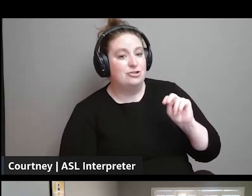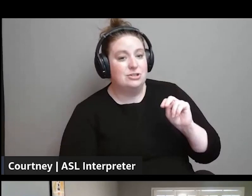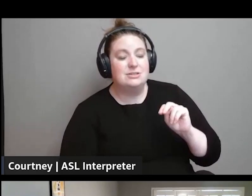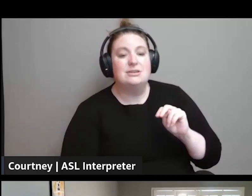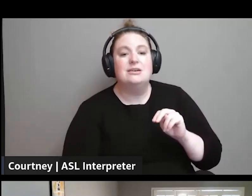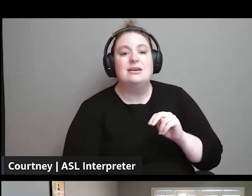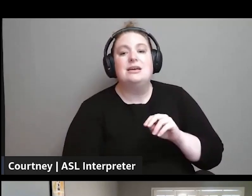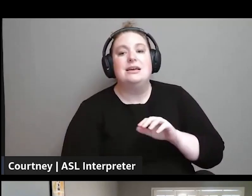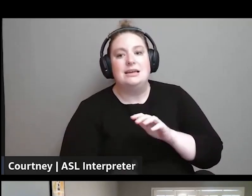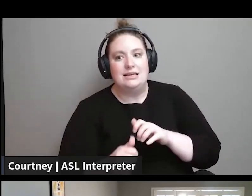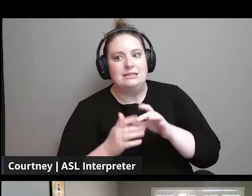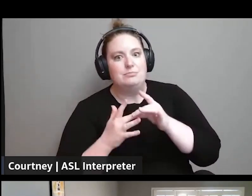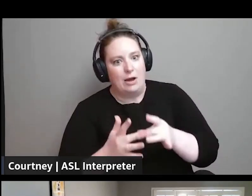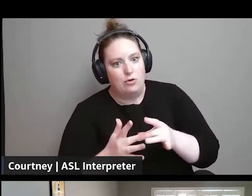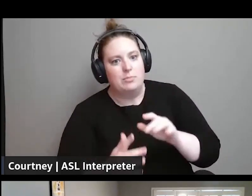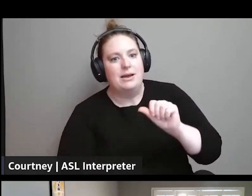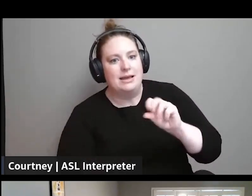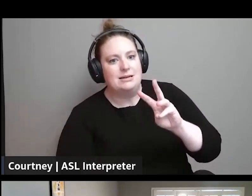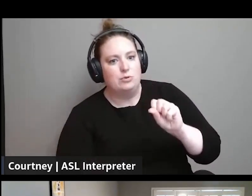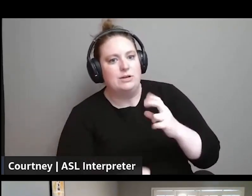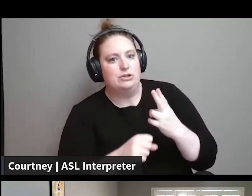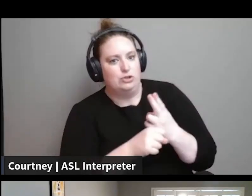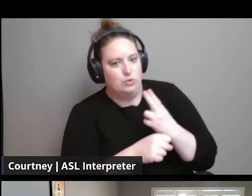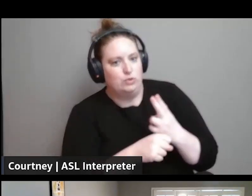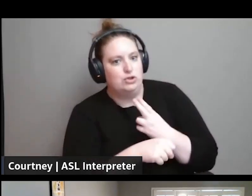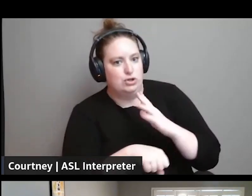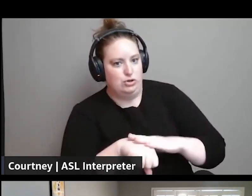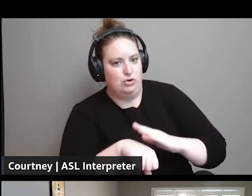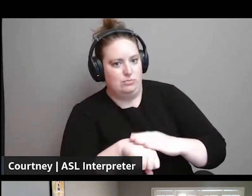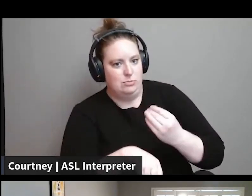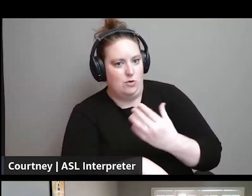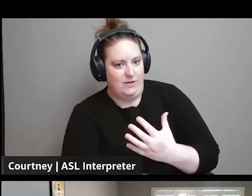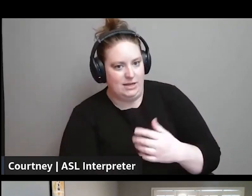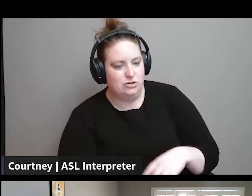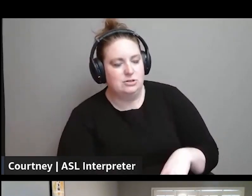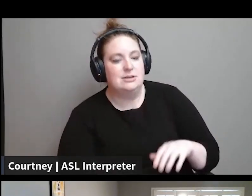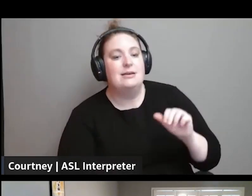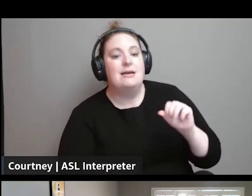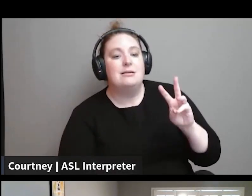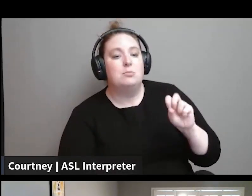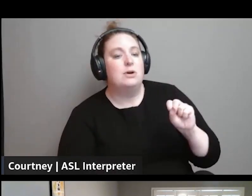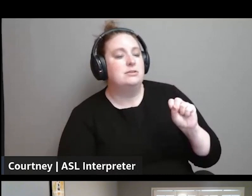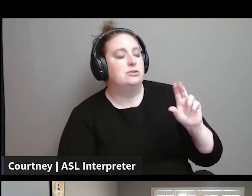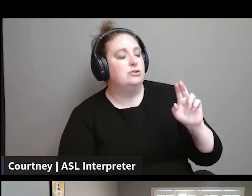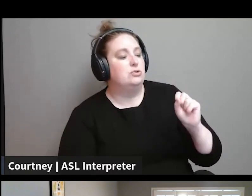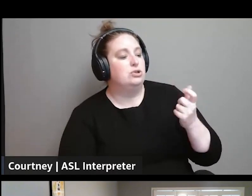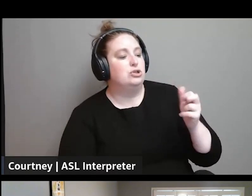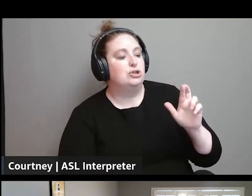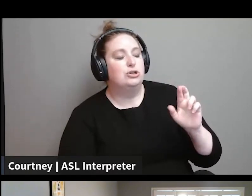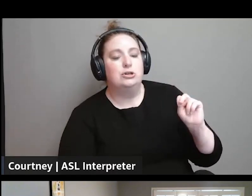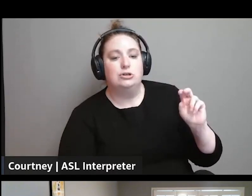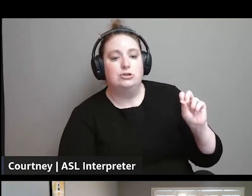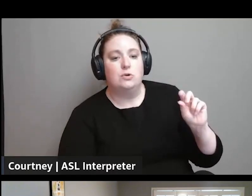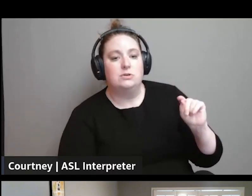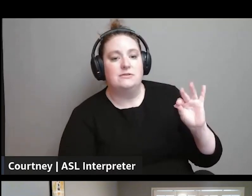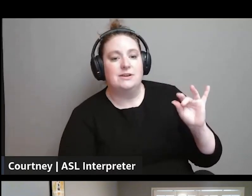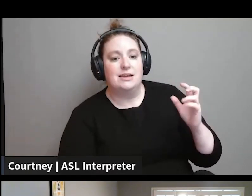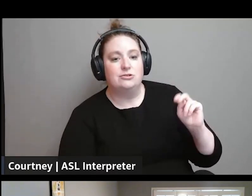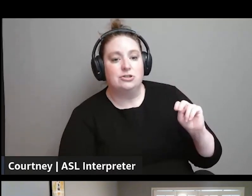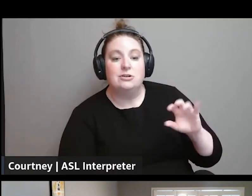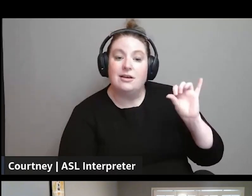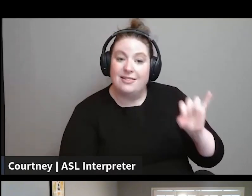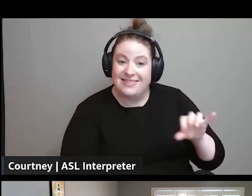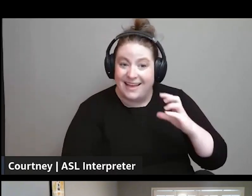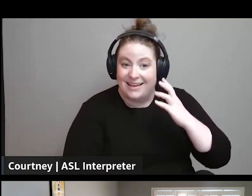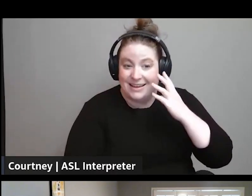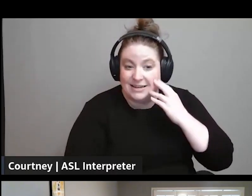user notifications. So AWS Mhm. user notifications is, it brings the notification